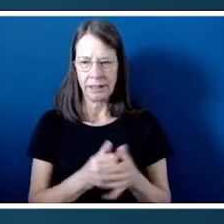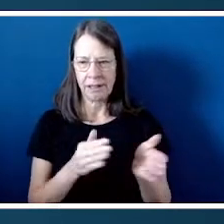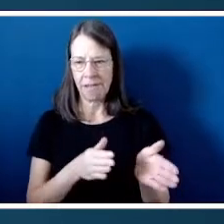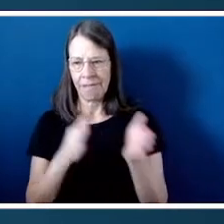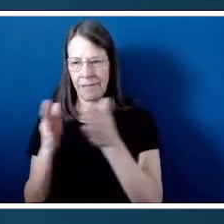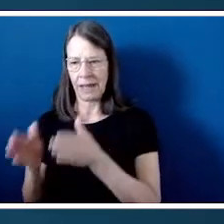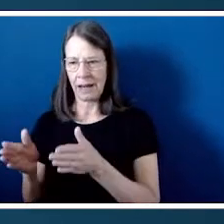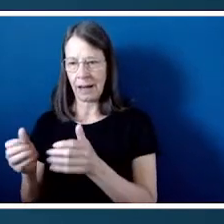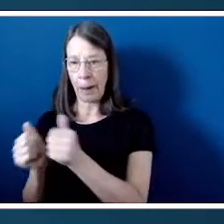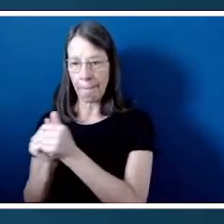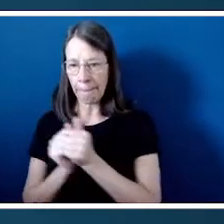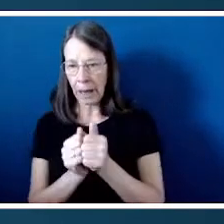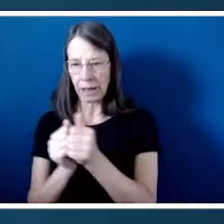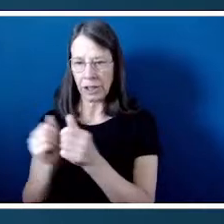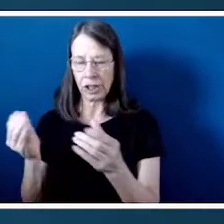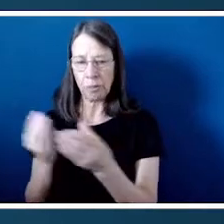Pacific.